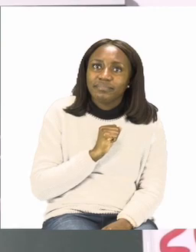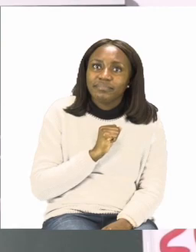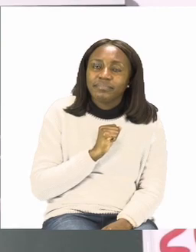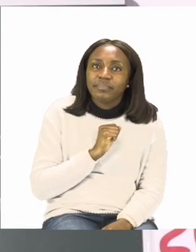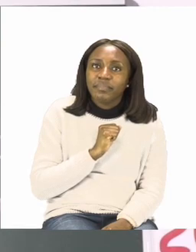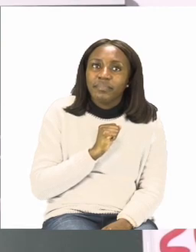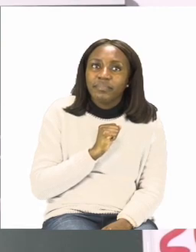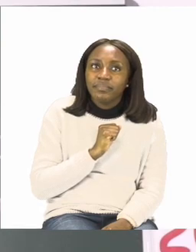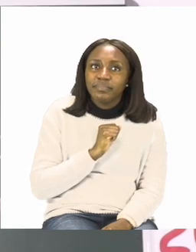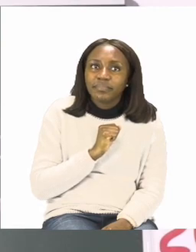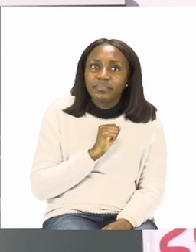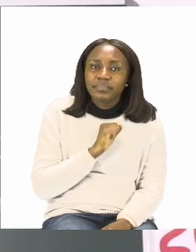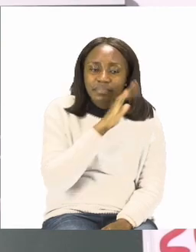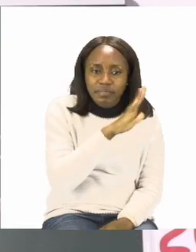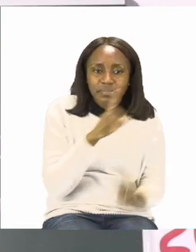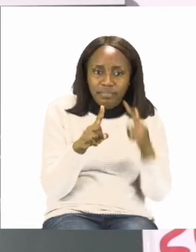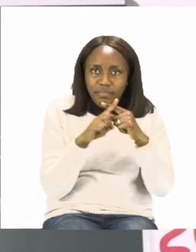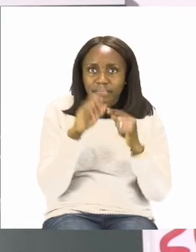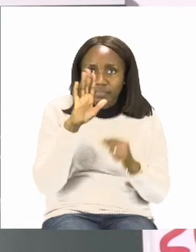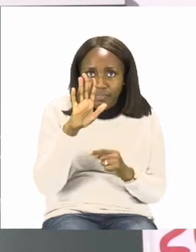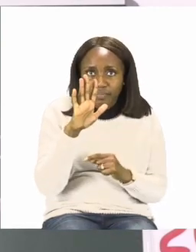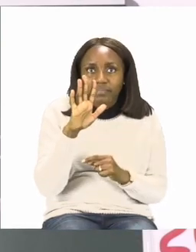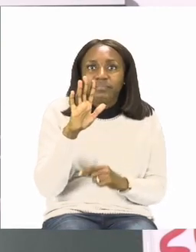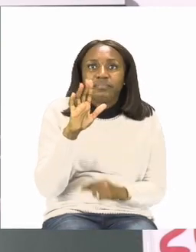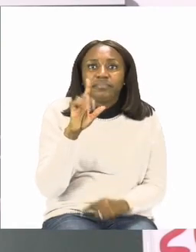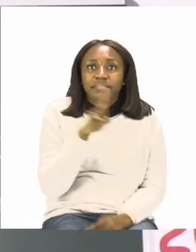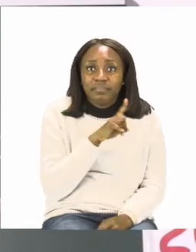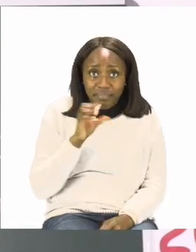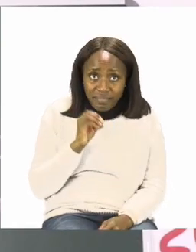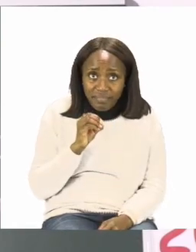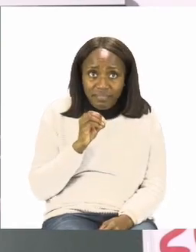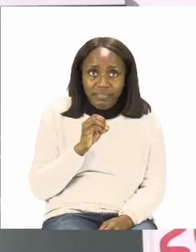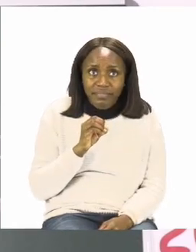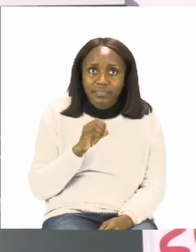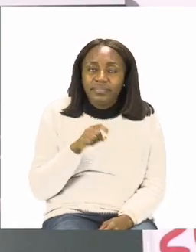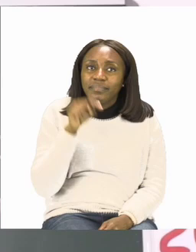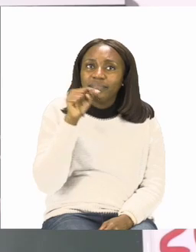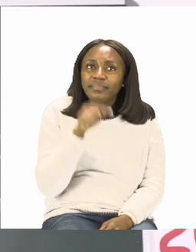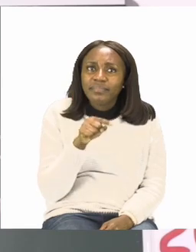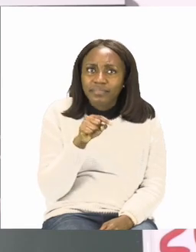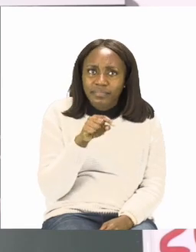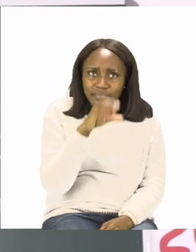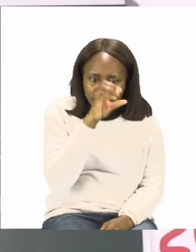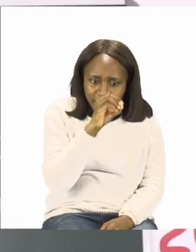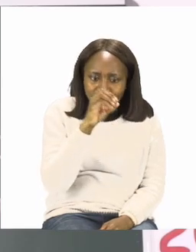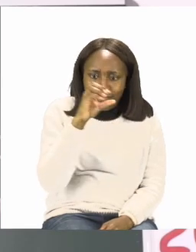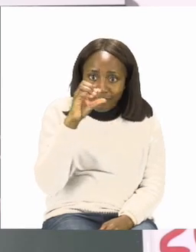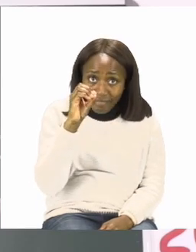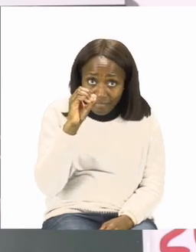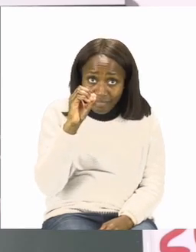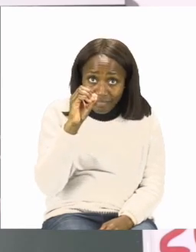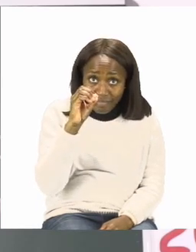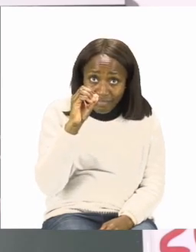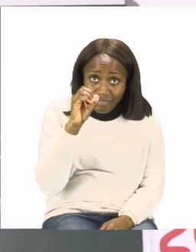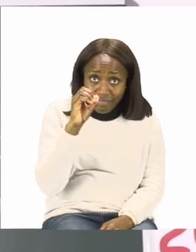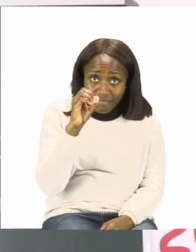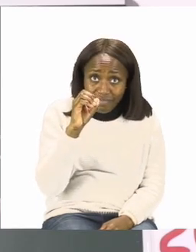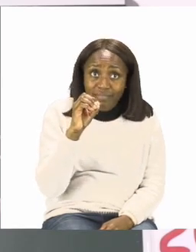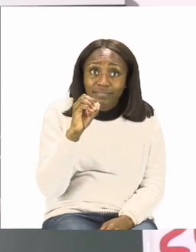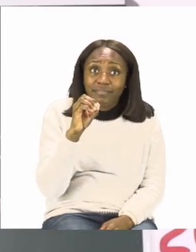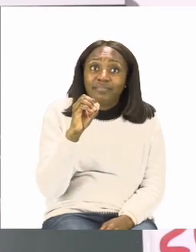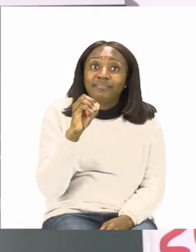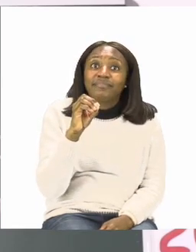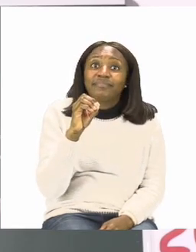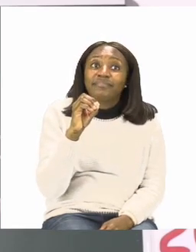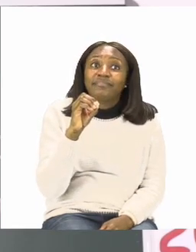our 5s, we're going to cross them out. And then, because we have 1, 2